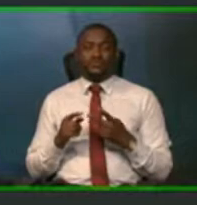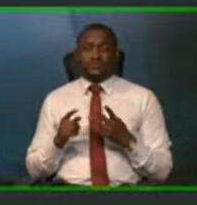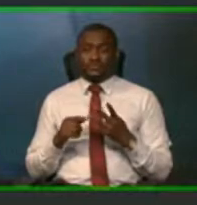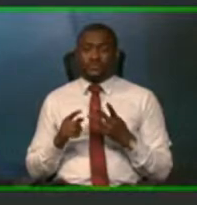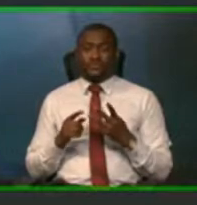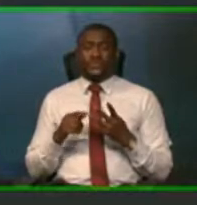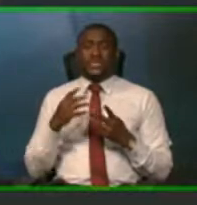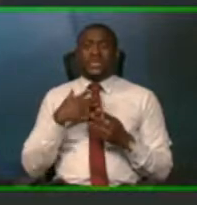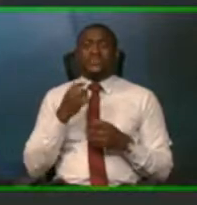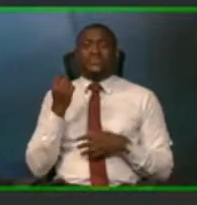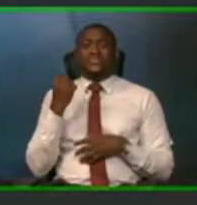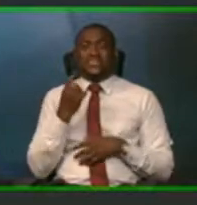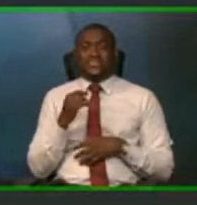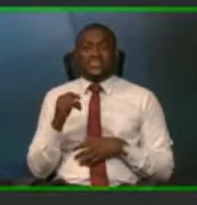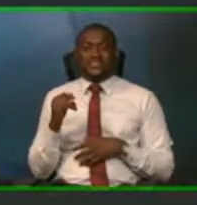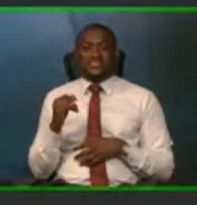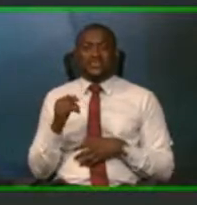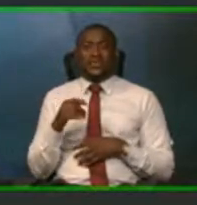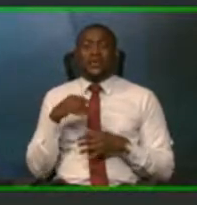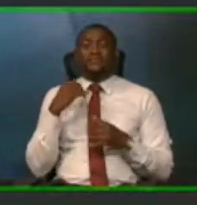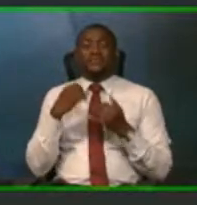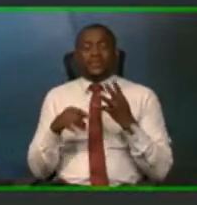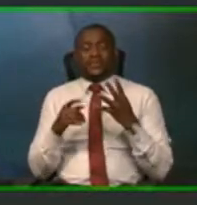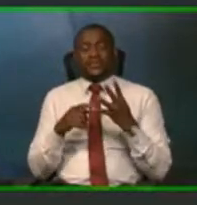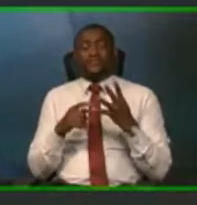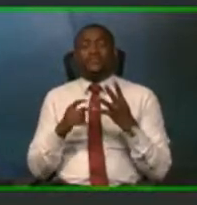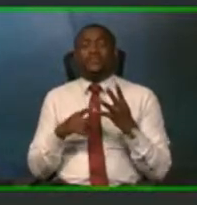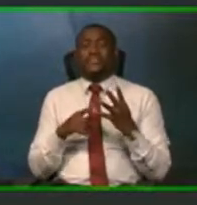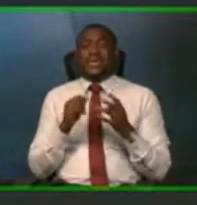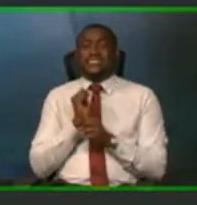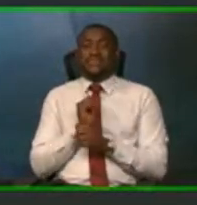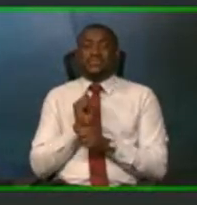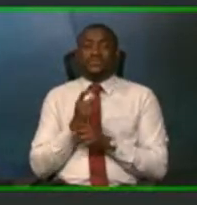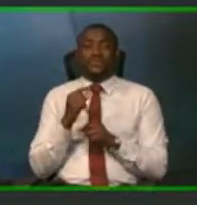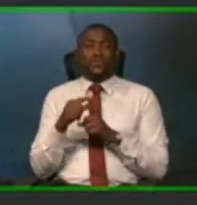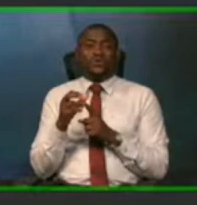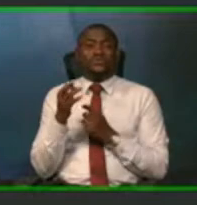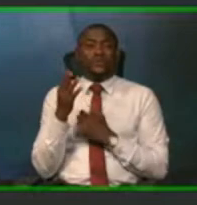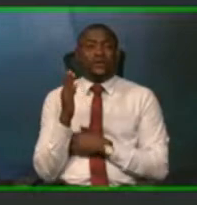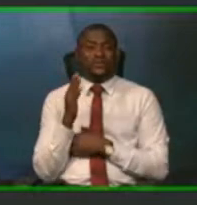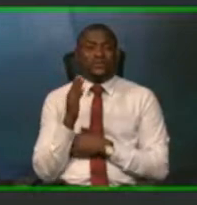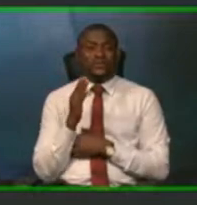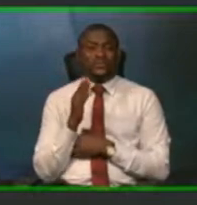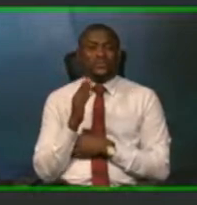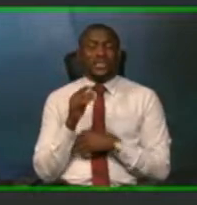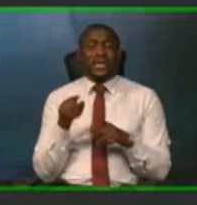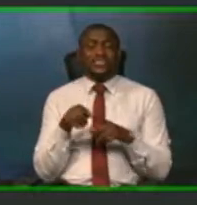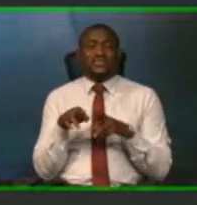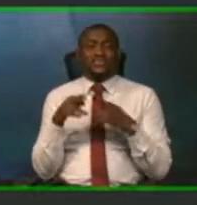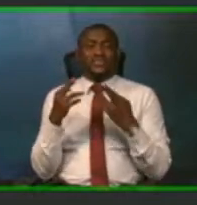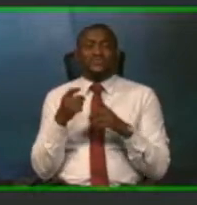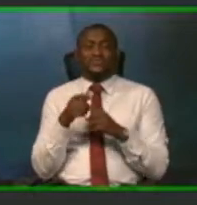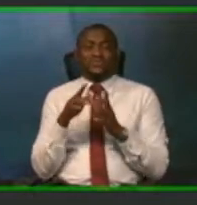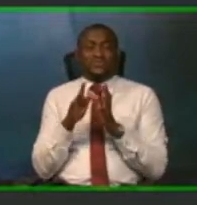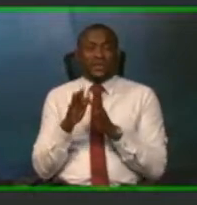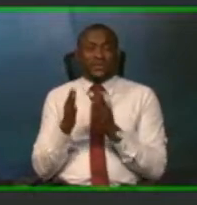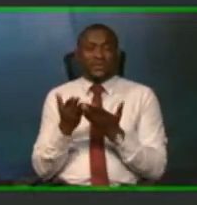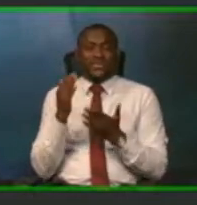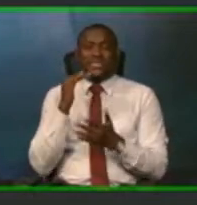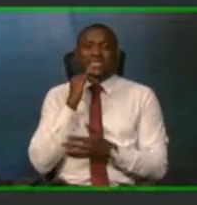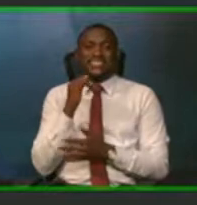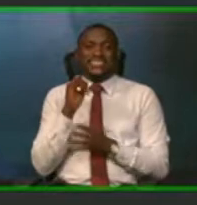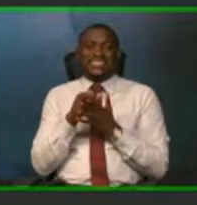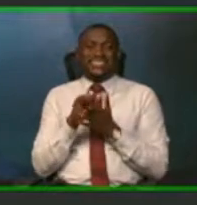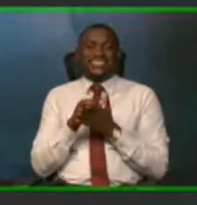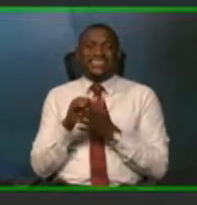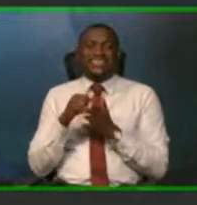and understanding. And finally, the fourth assignment of the word, as revealed from scripture, is